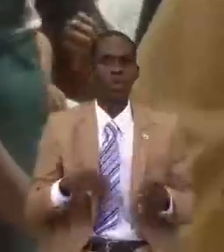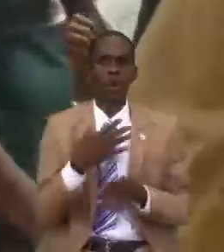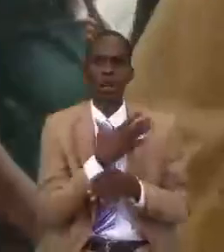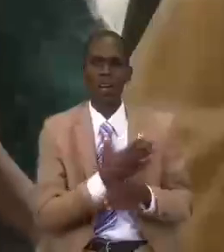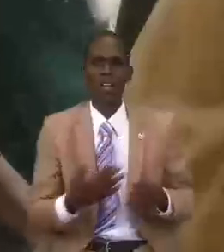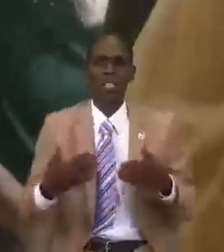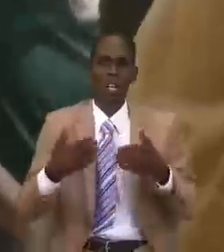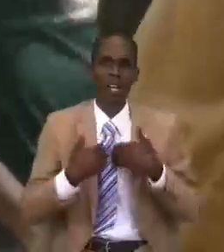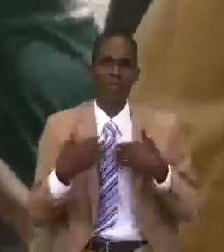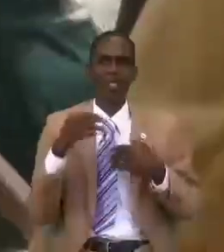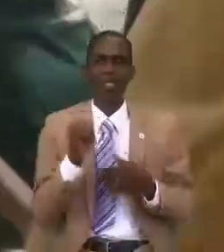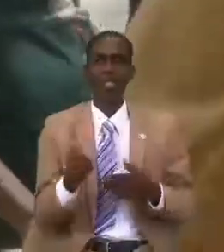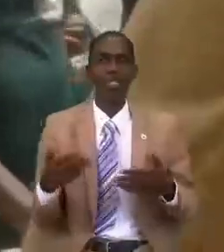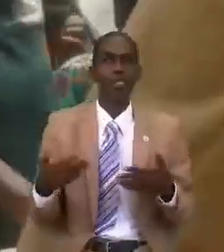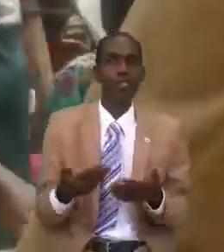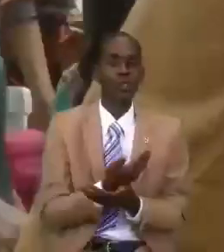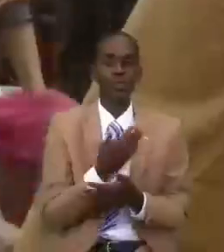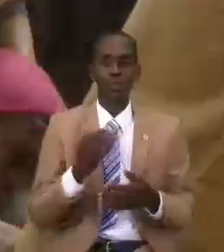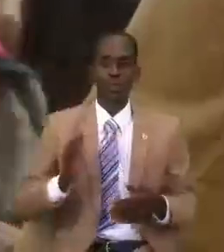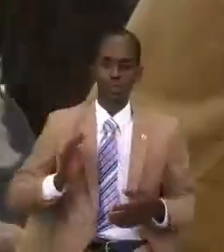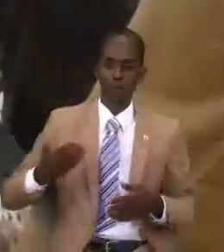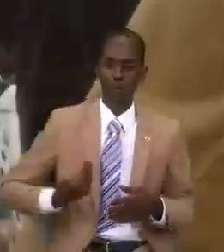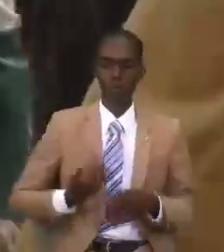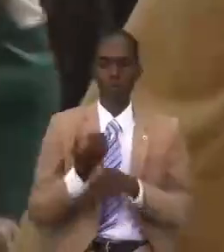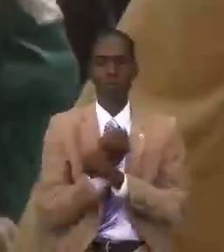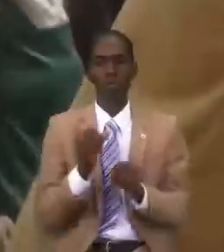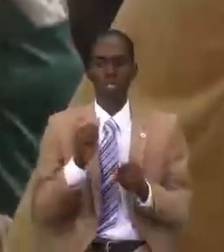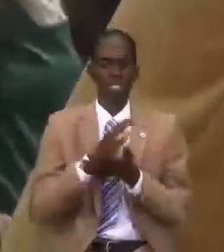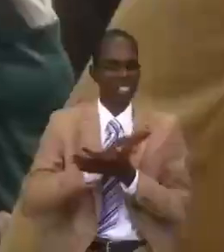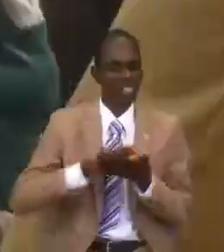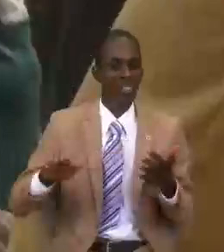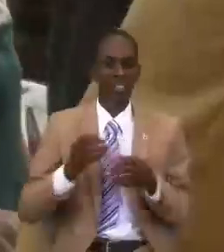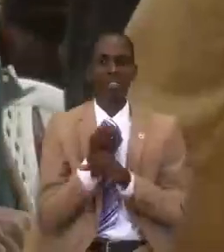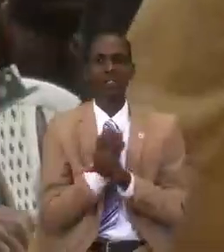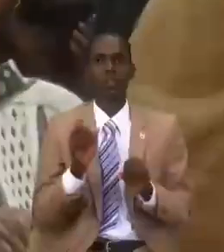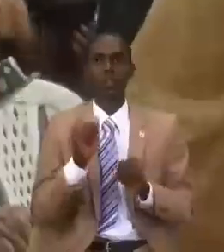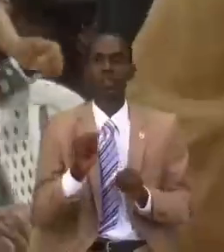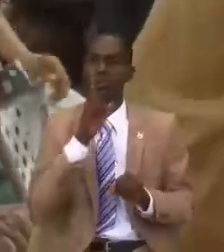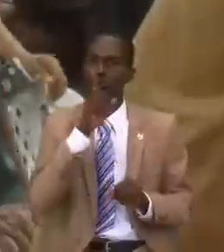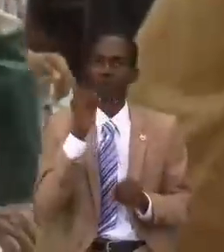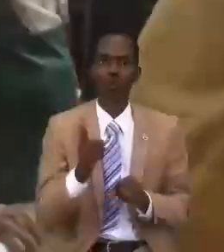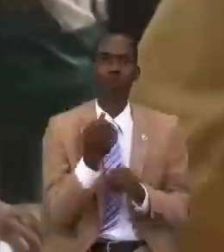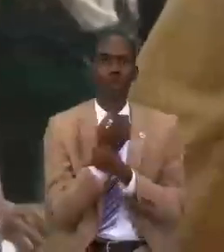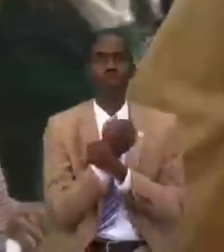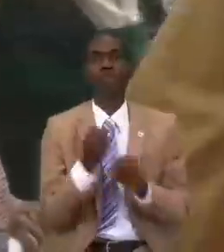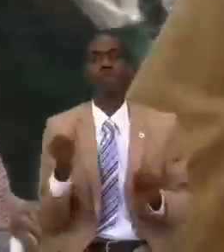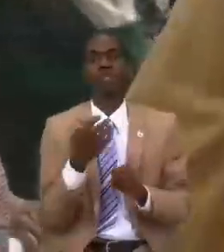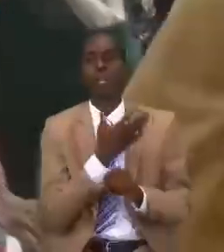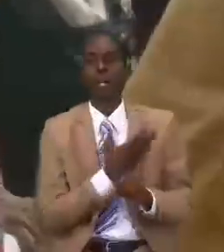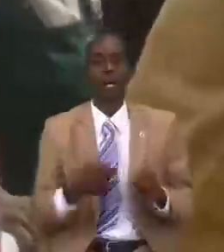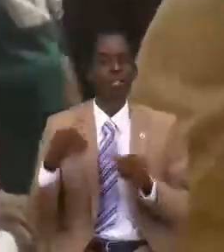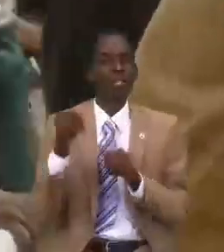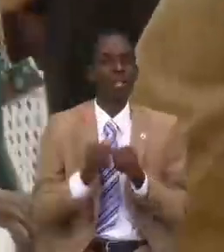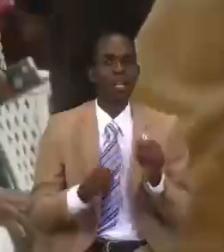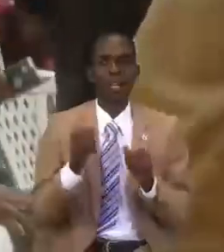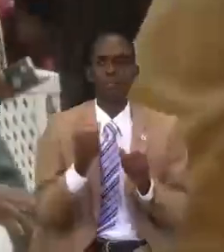clear salvation, a definite salvation, an evidential salvation that